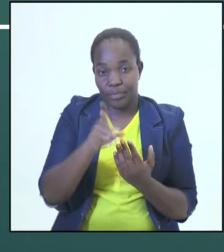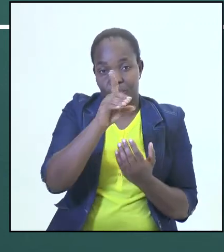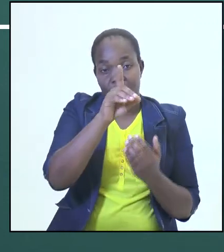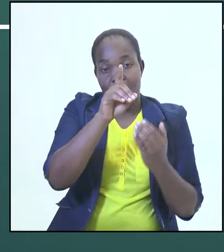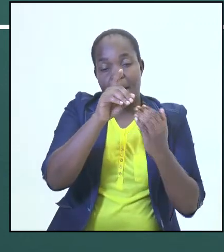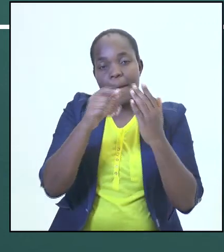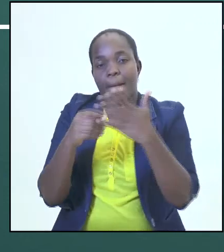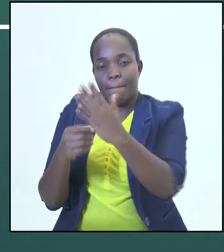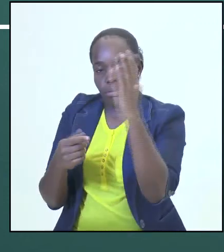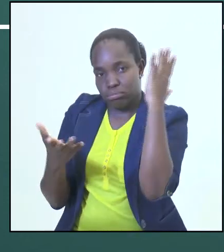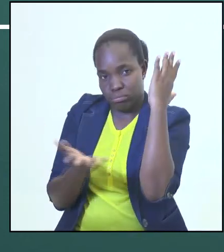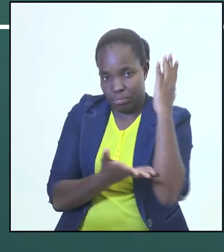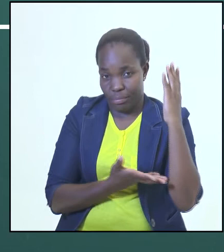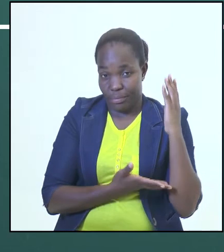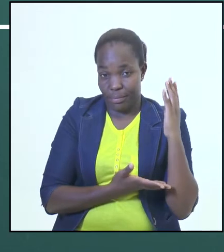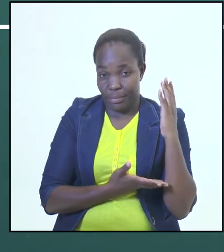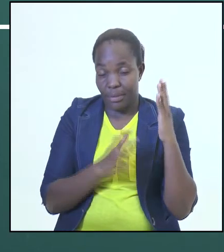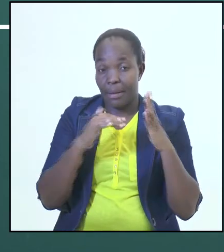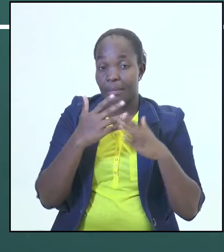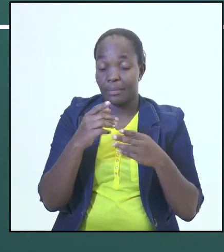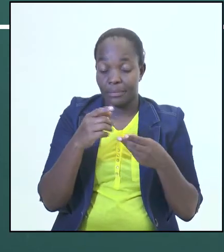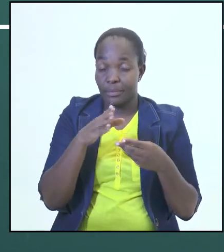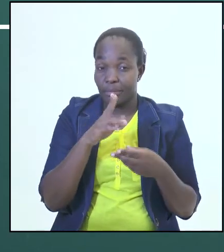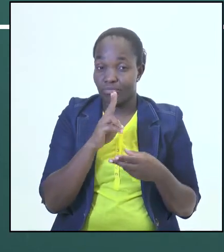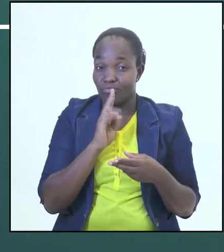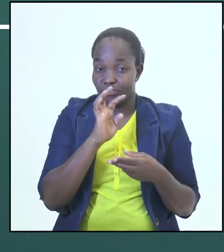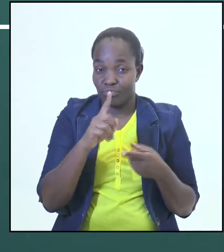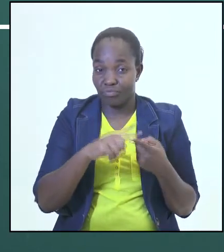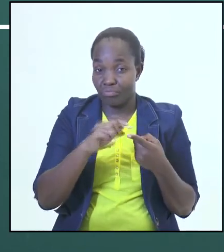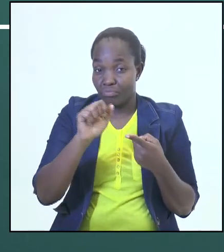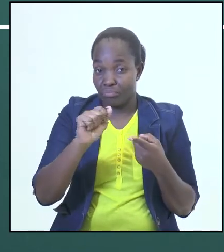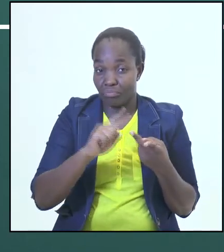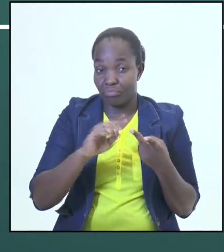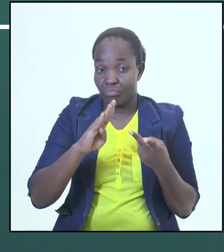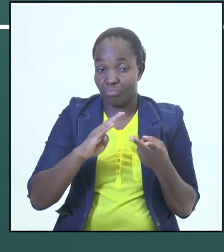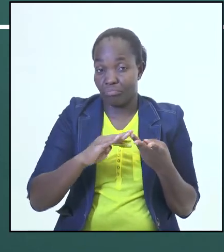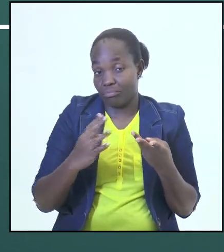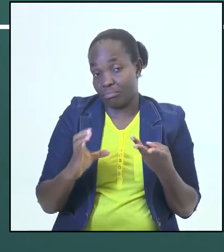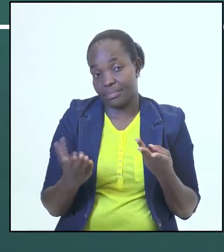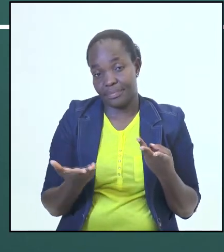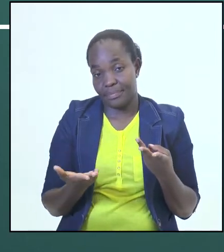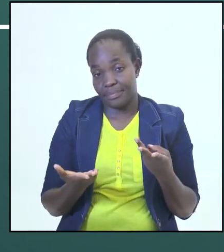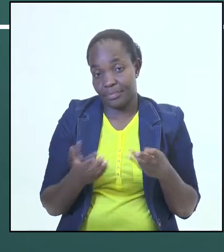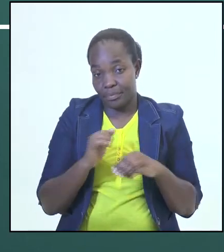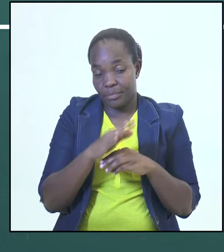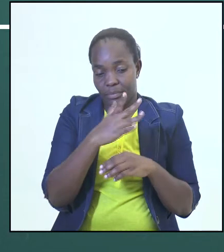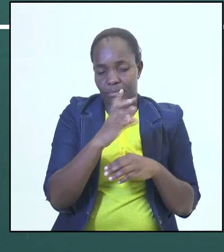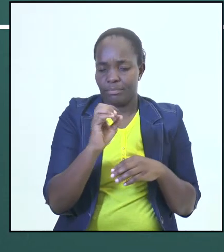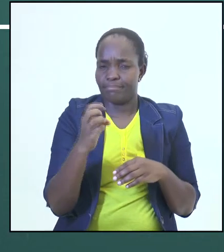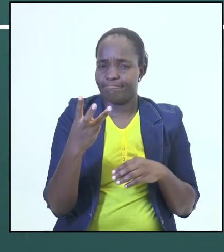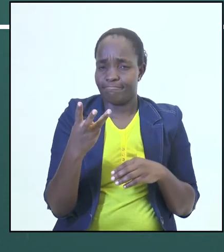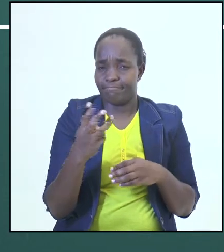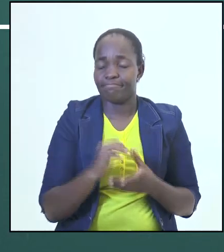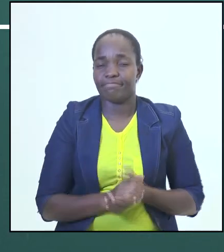deforestation, and then send as your answer the option A, B, or C to